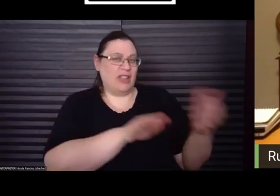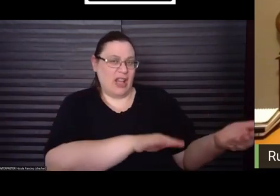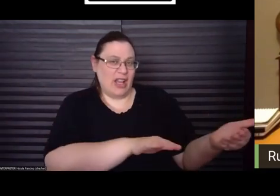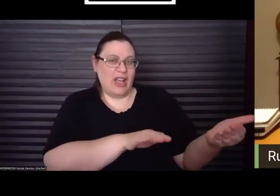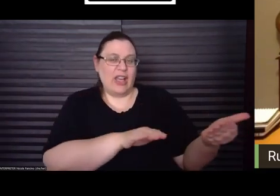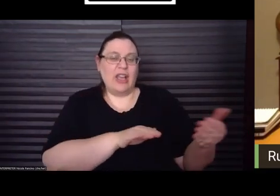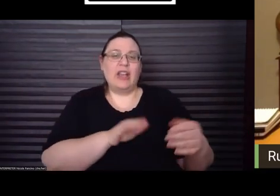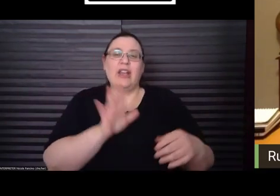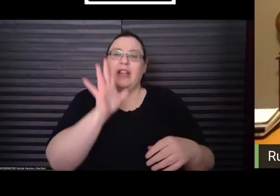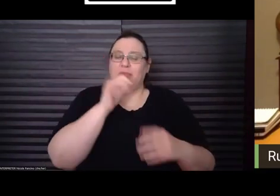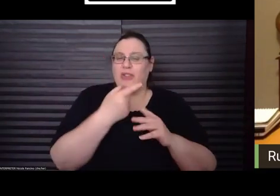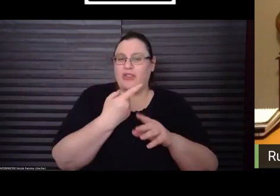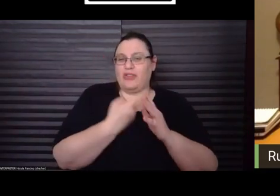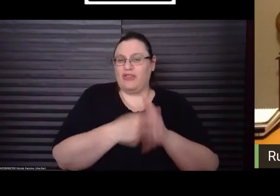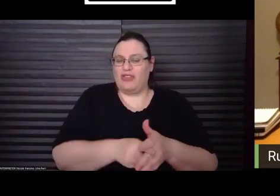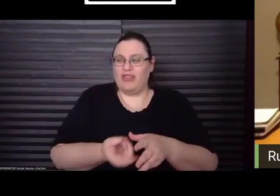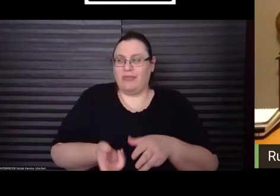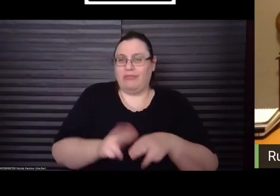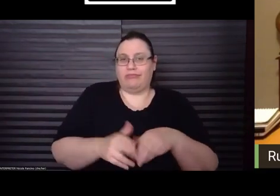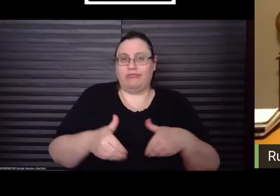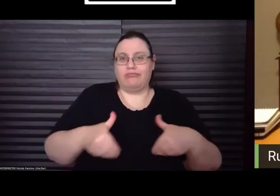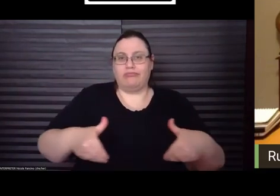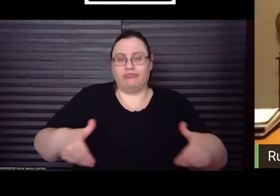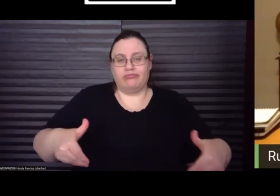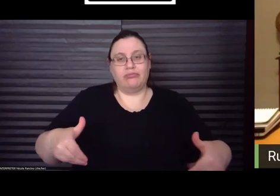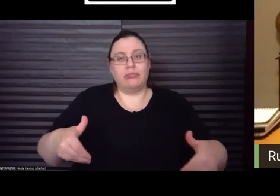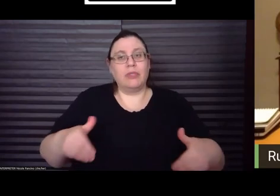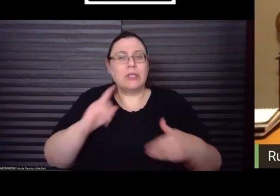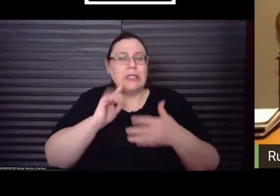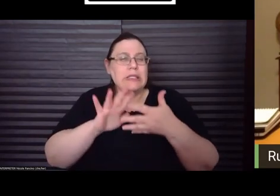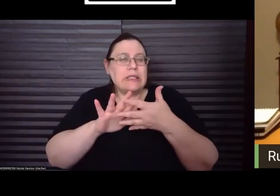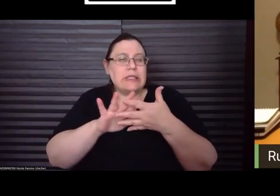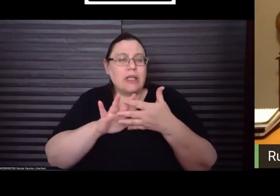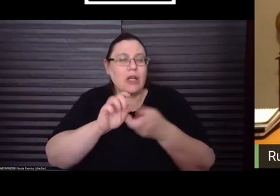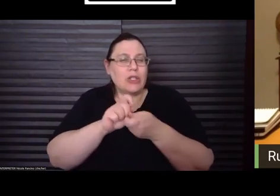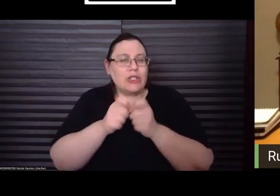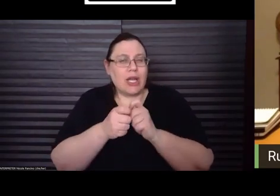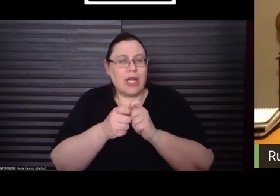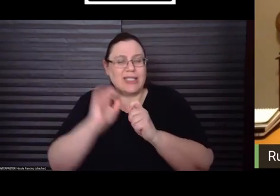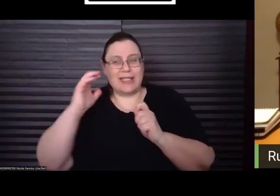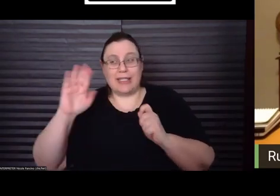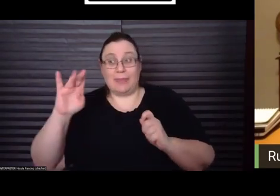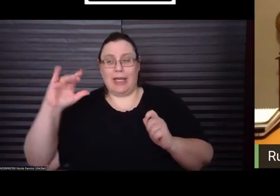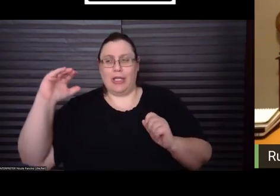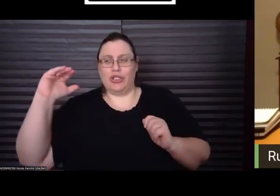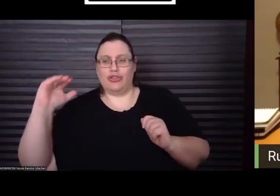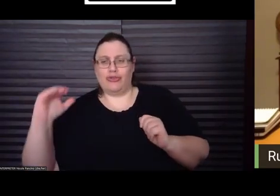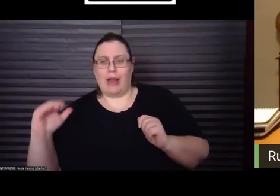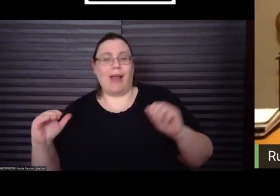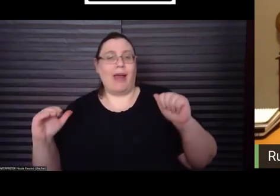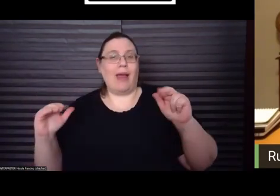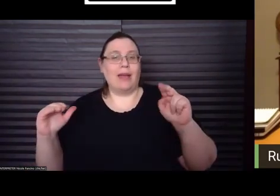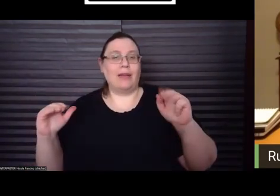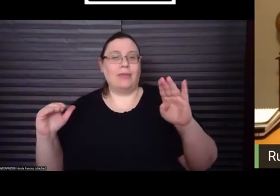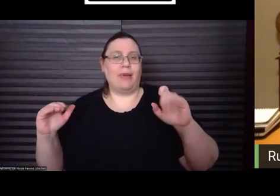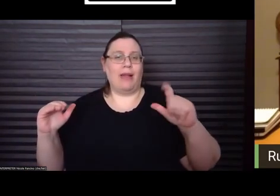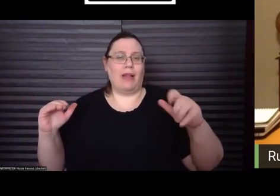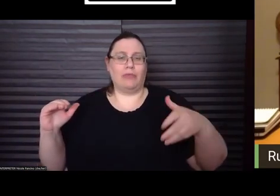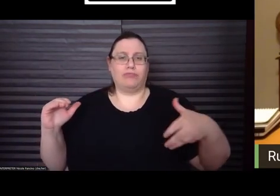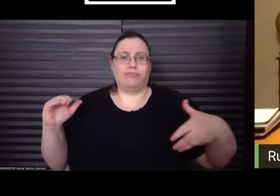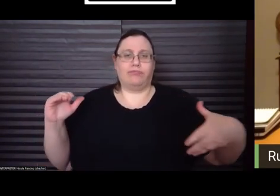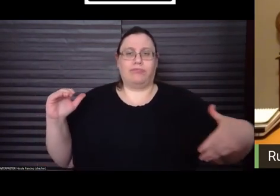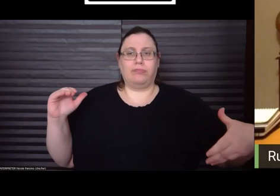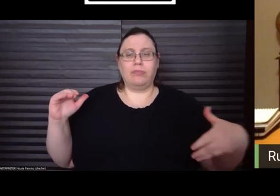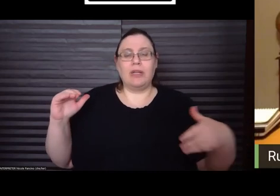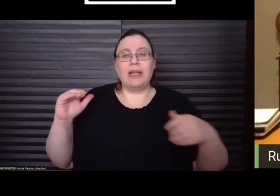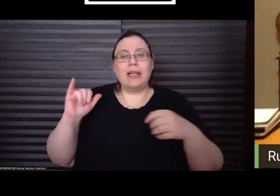and his mother started putting on weight. The change was subtle, but Benny seemed to shrink as Annabelle grew, as if